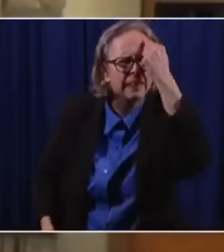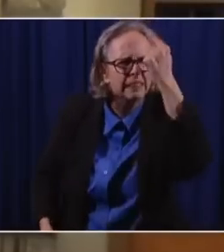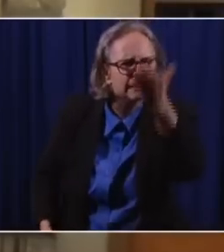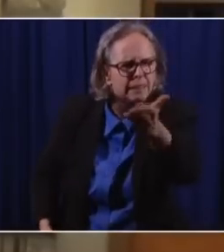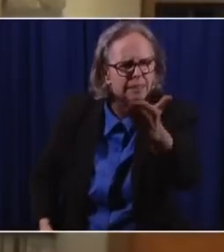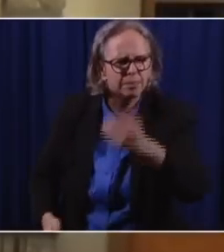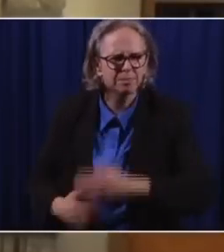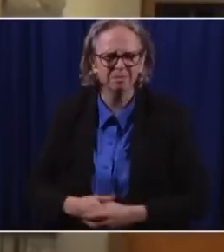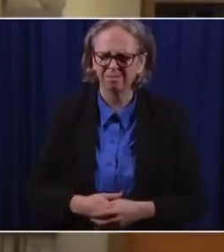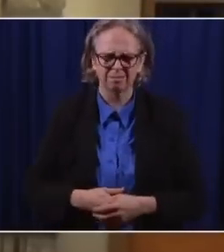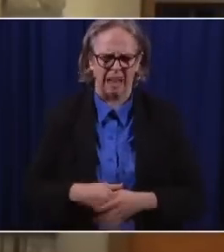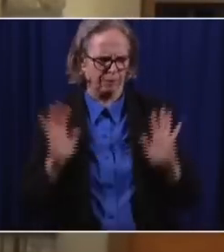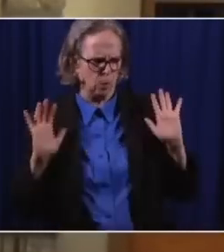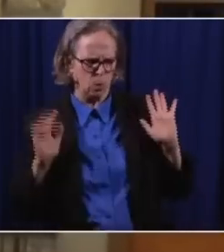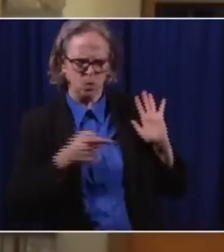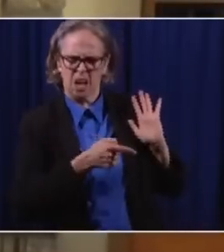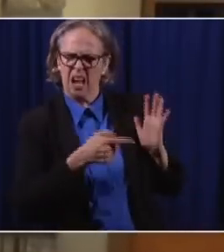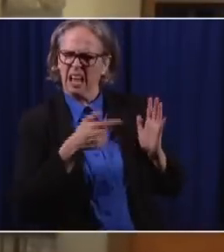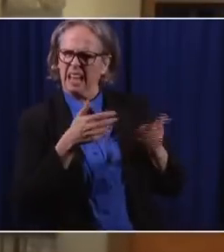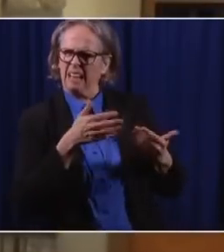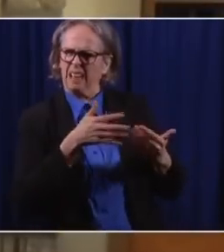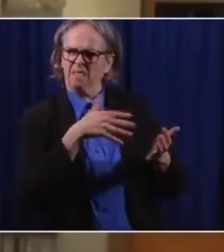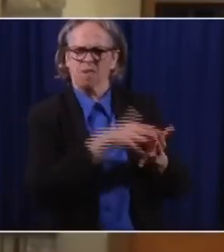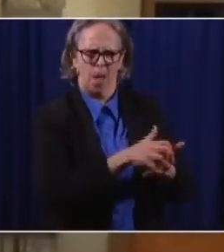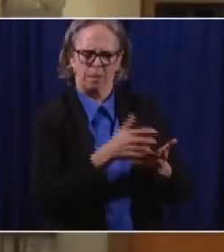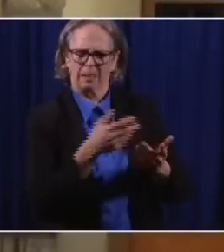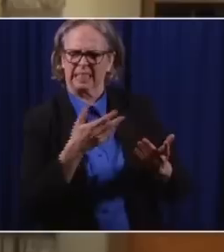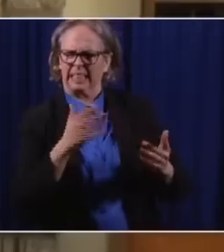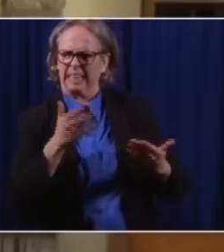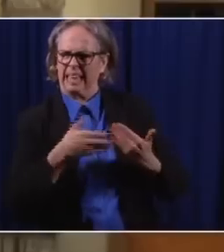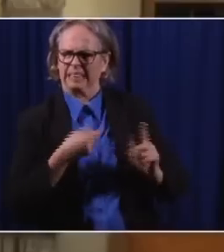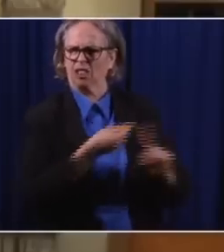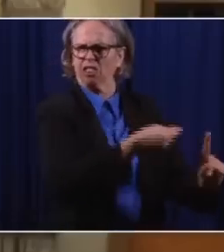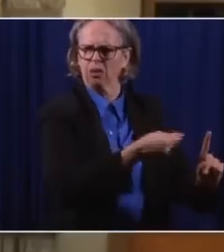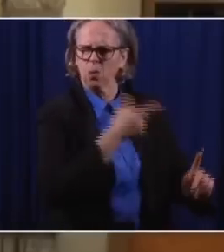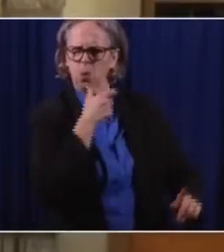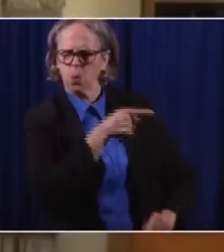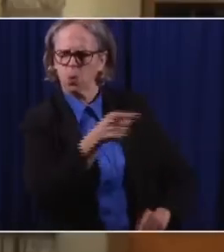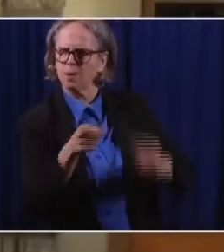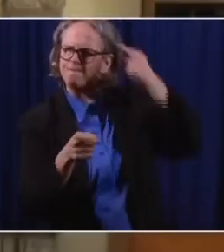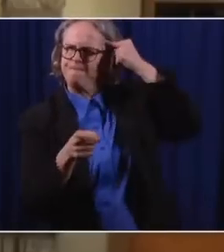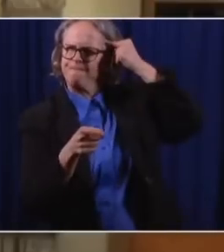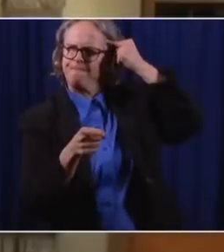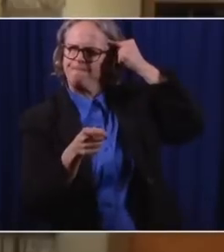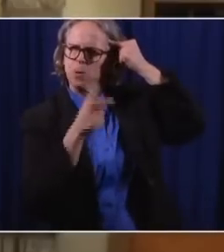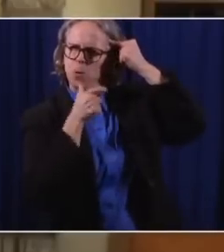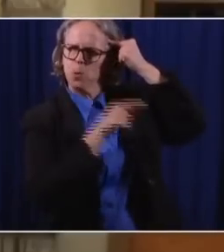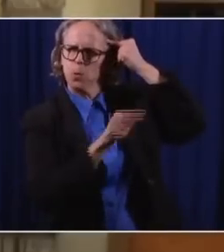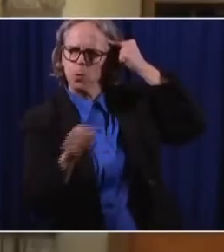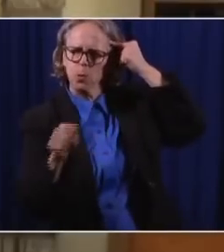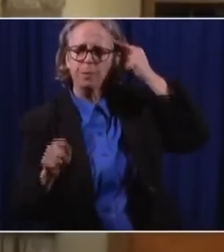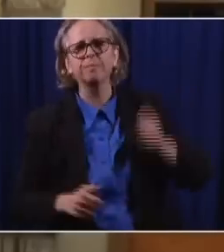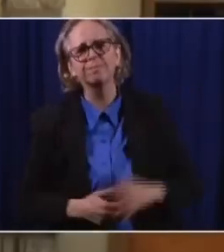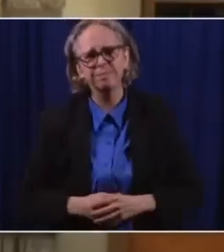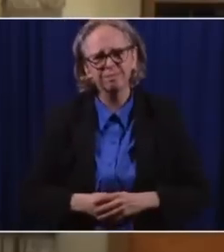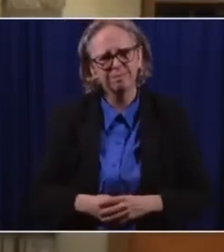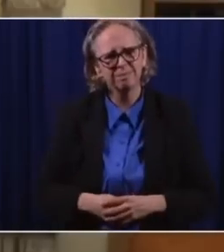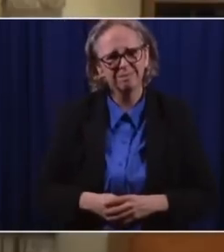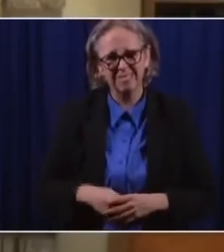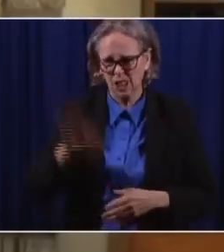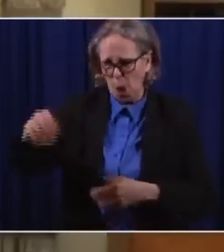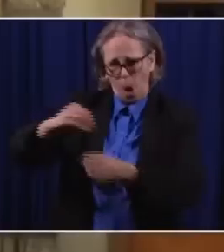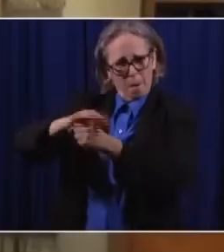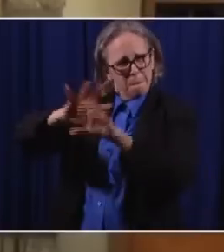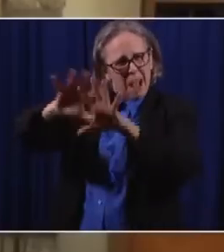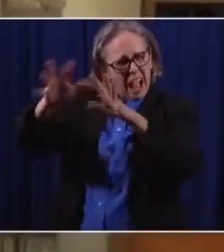vaccine. Now, fighting a pandemic demands a multifaceted response,